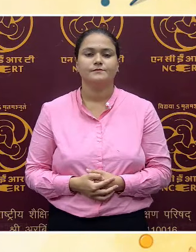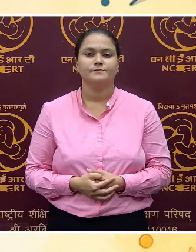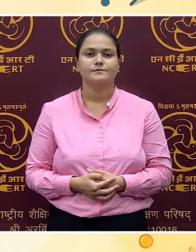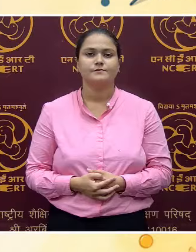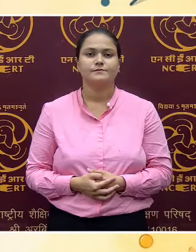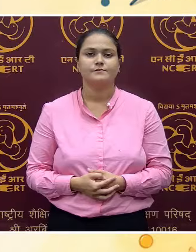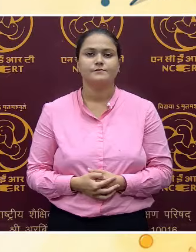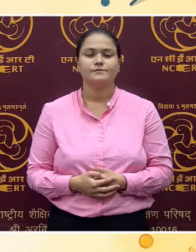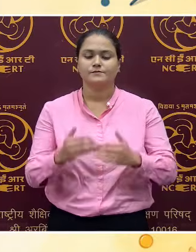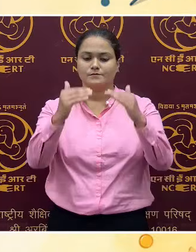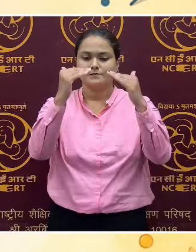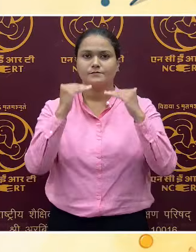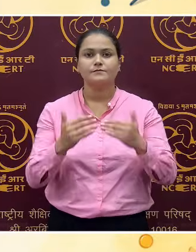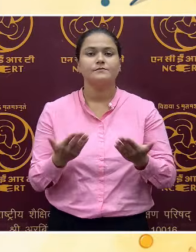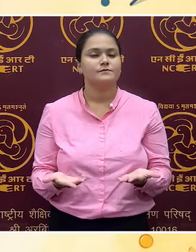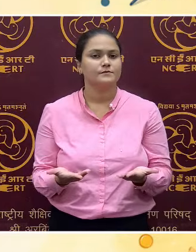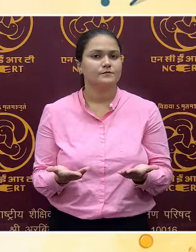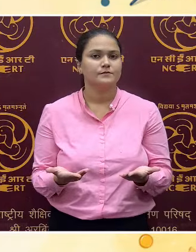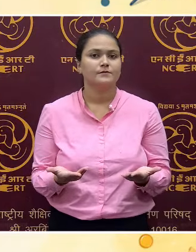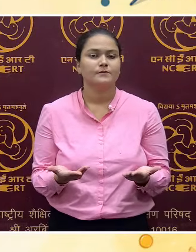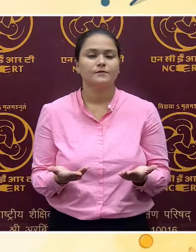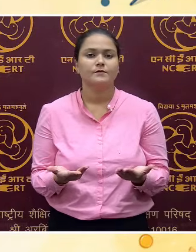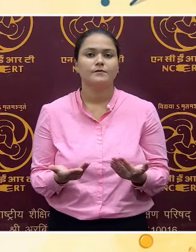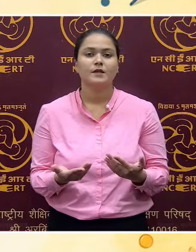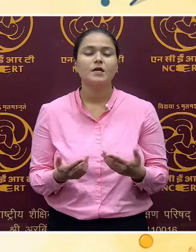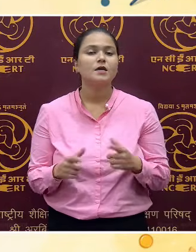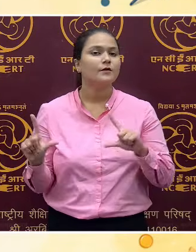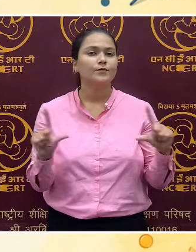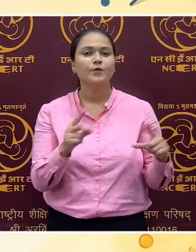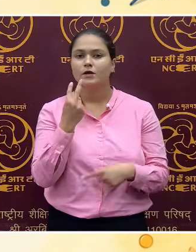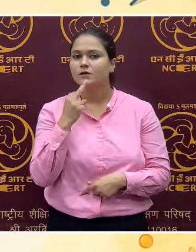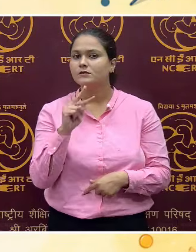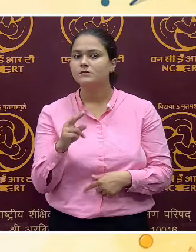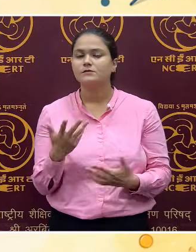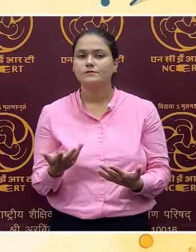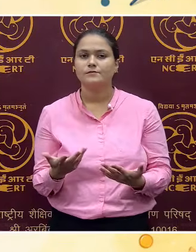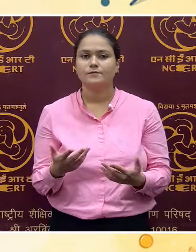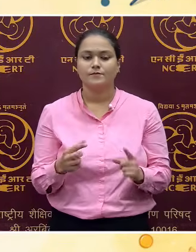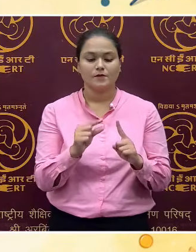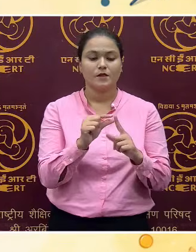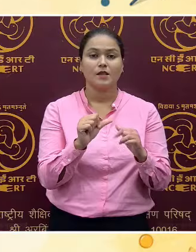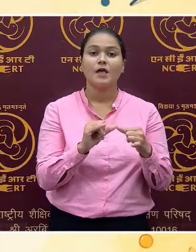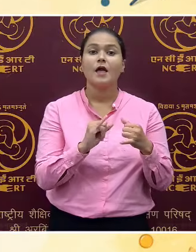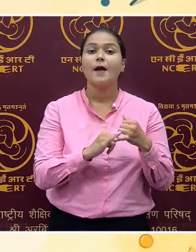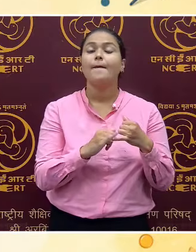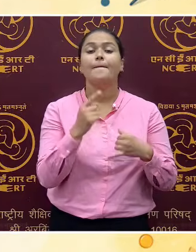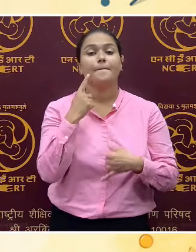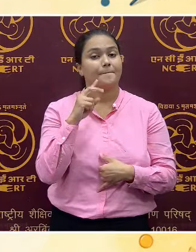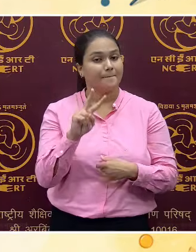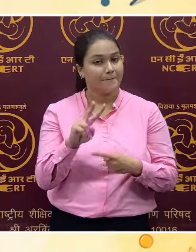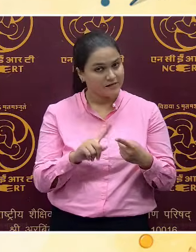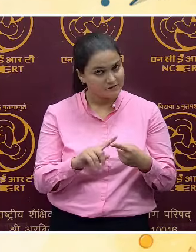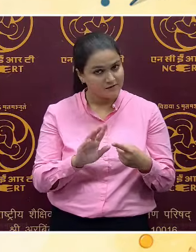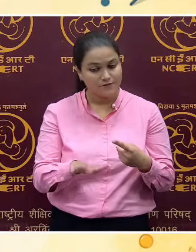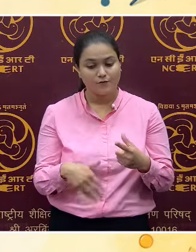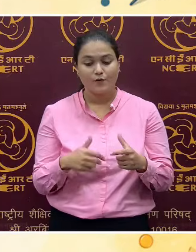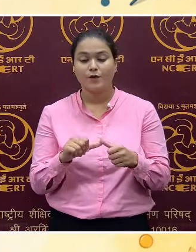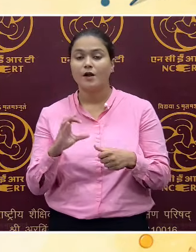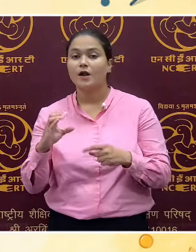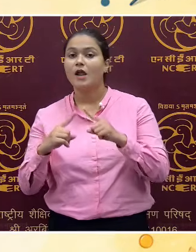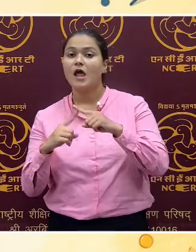And here we have on the right, as you can see here, is passive to active voice